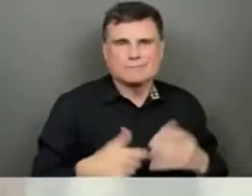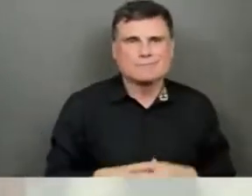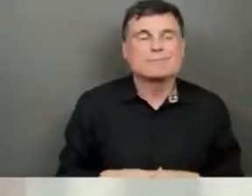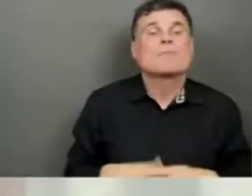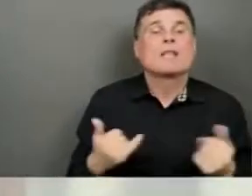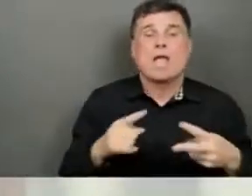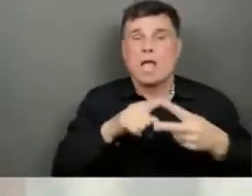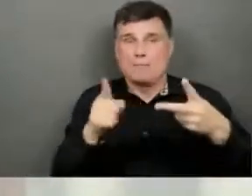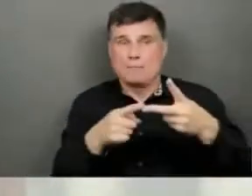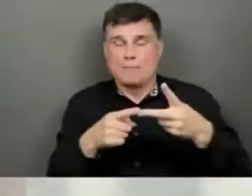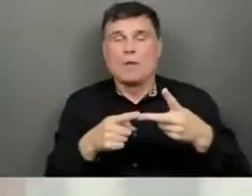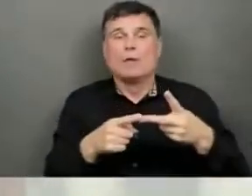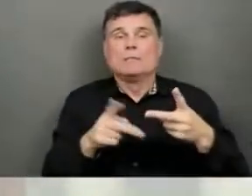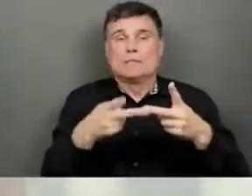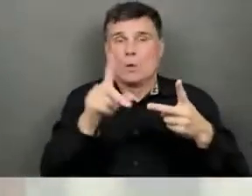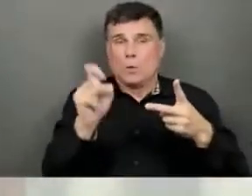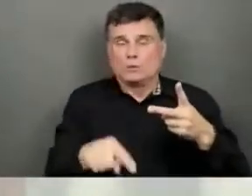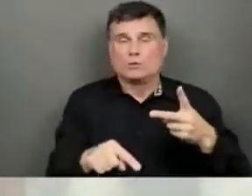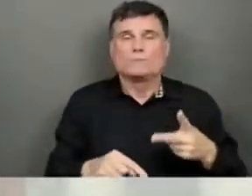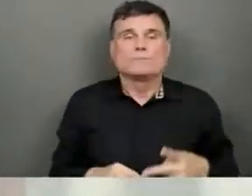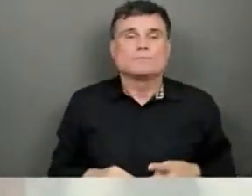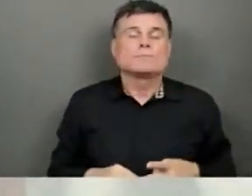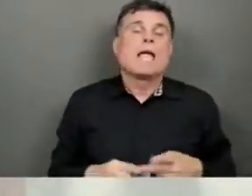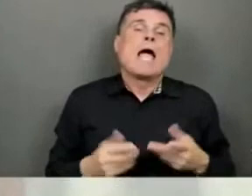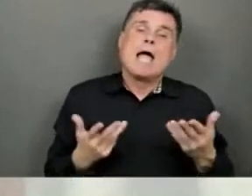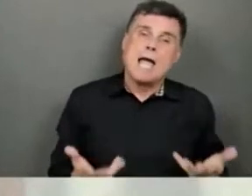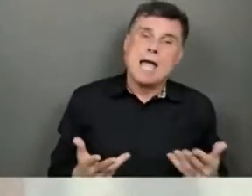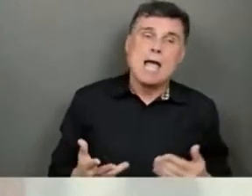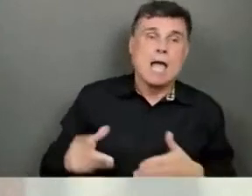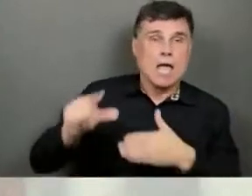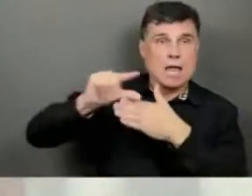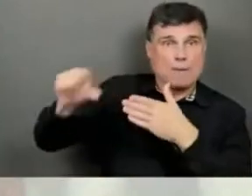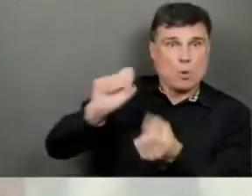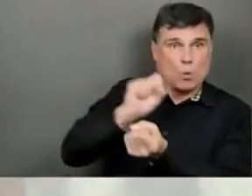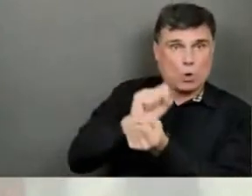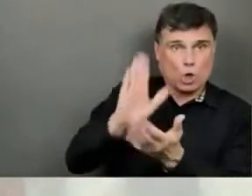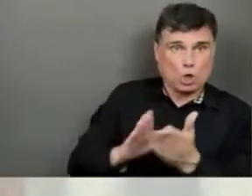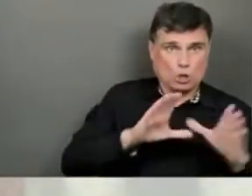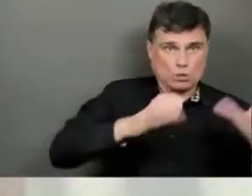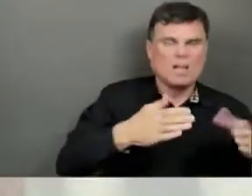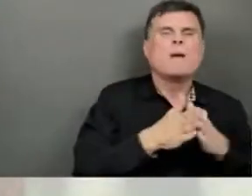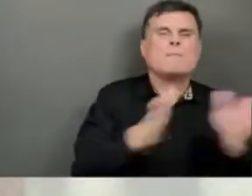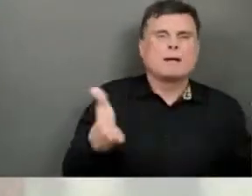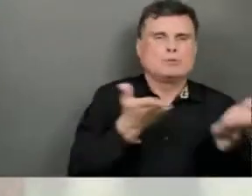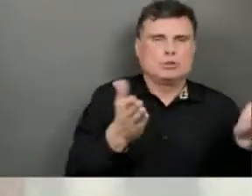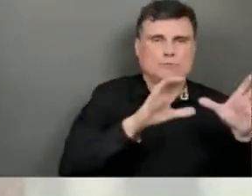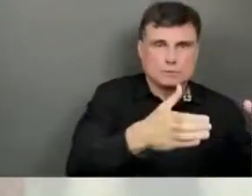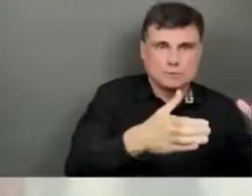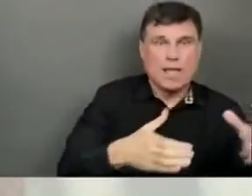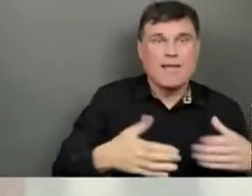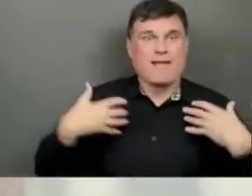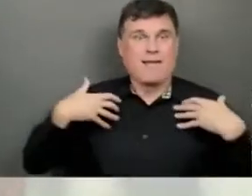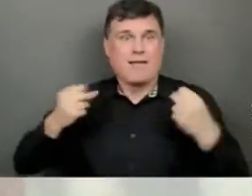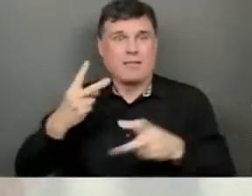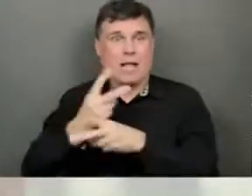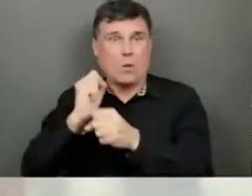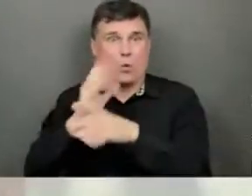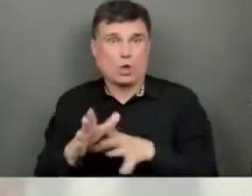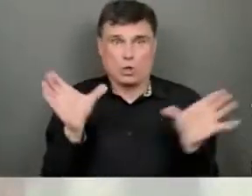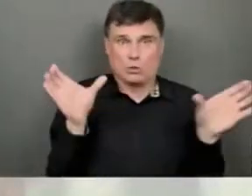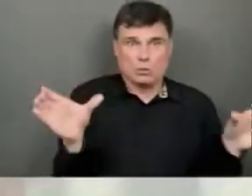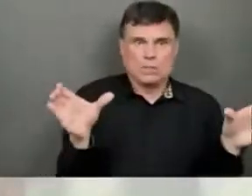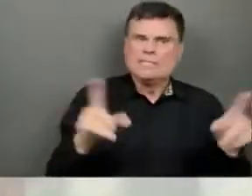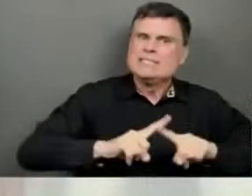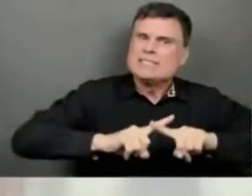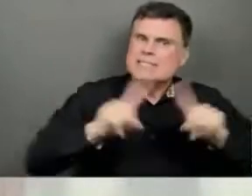know, what's happened today in the Public Service Agency is the type of workplaces we're talking about. And you may recall a year